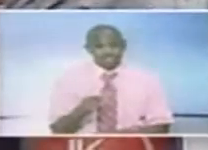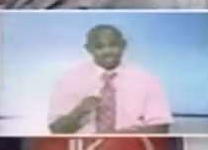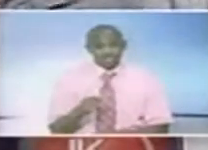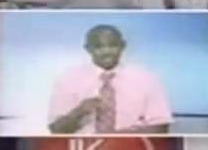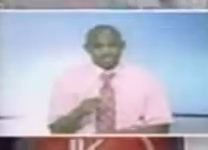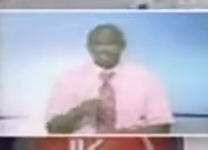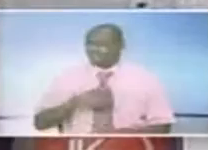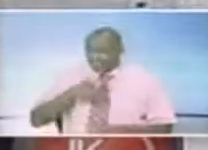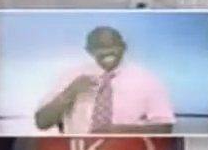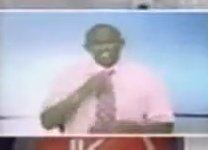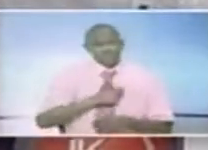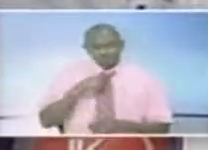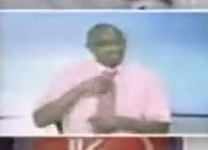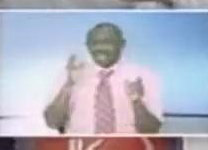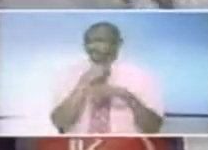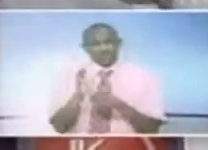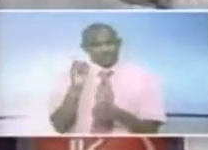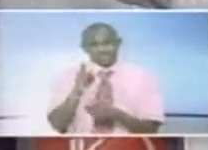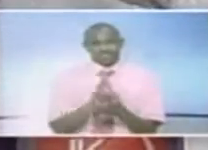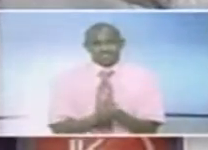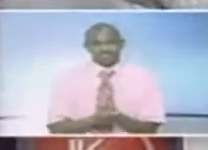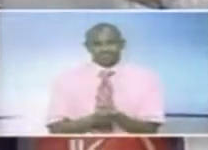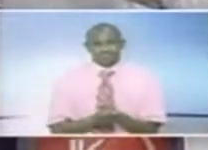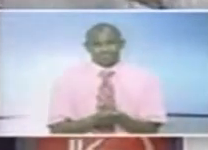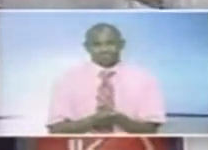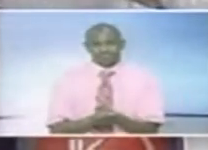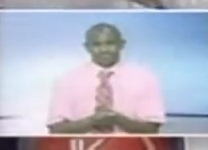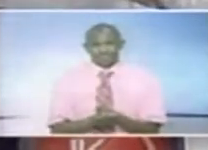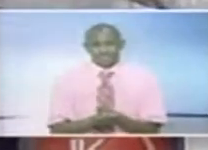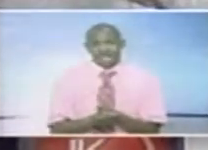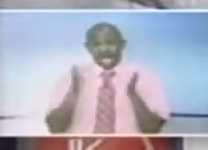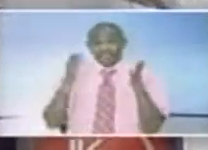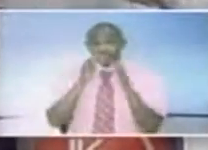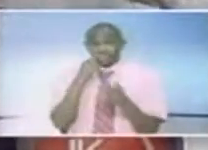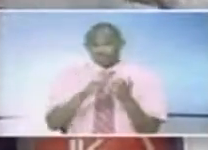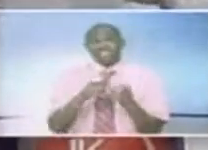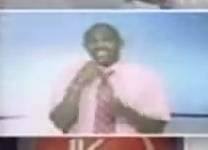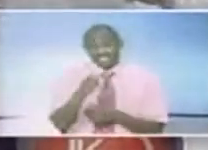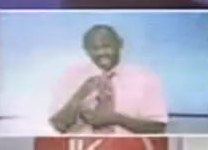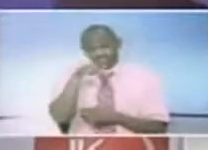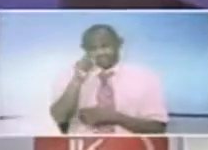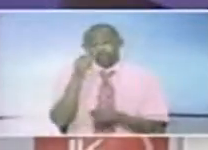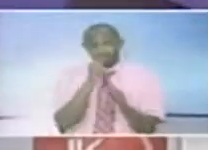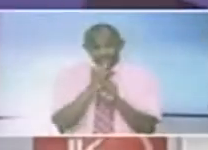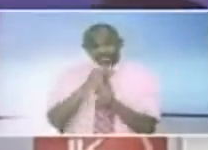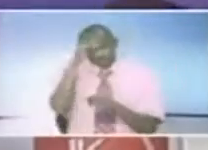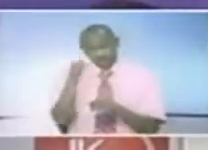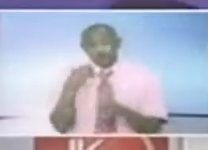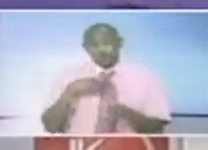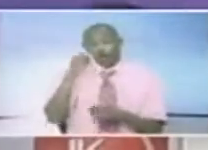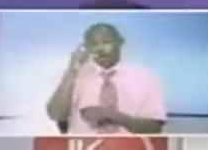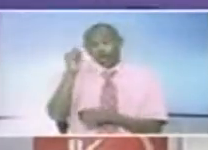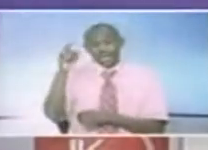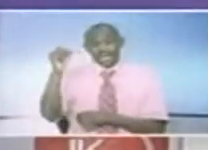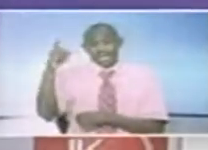should not feel any sorry for me. Yeah. Yeah, true. Gaddafi says, tell Gugge to make one for Olelenku